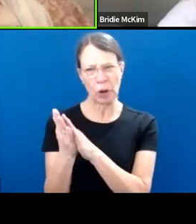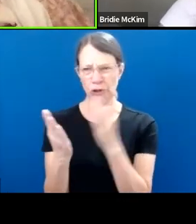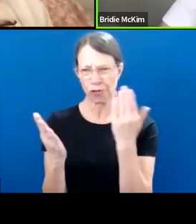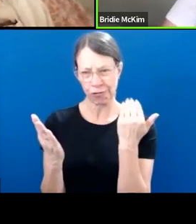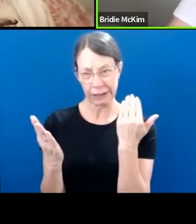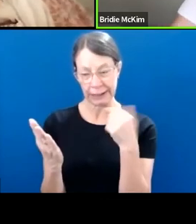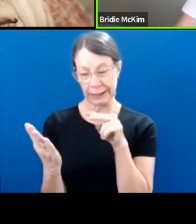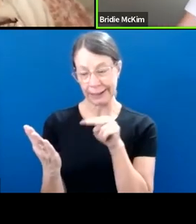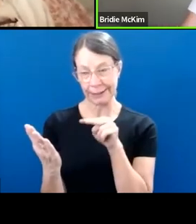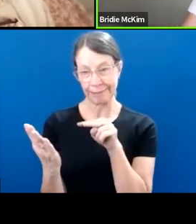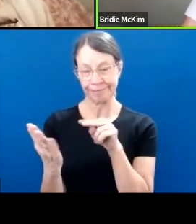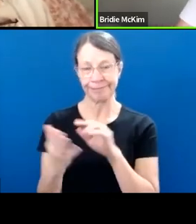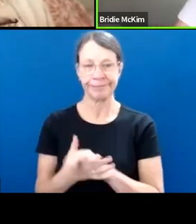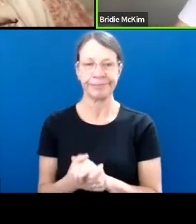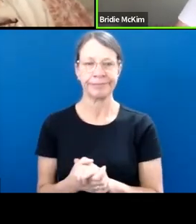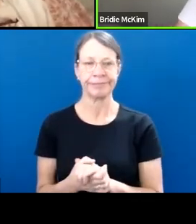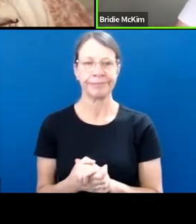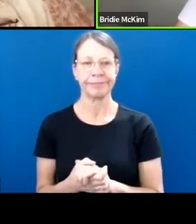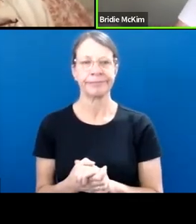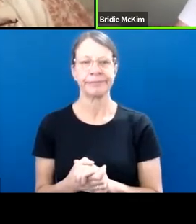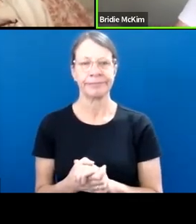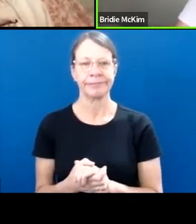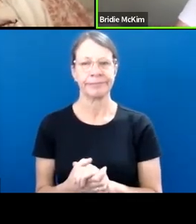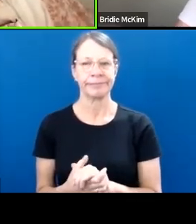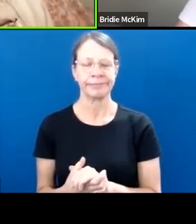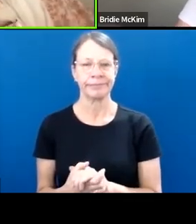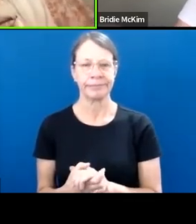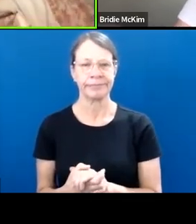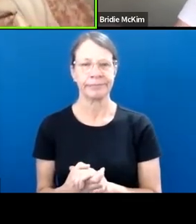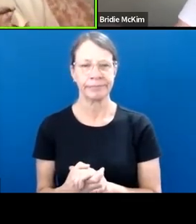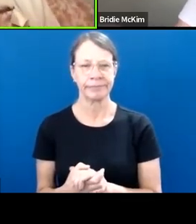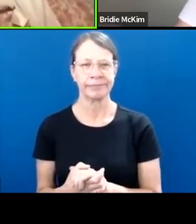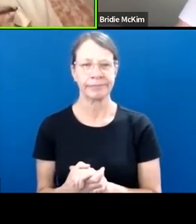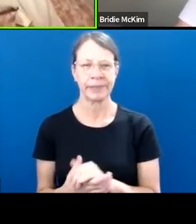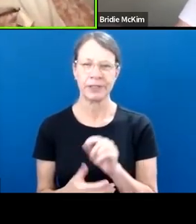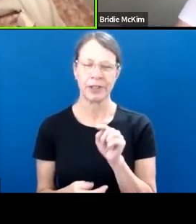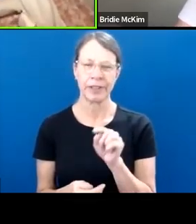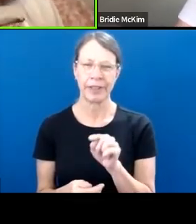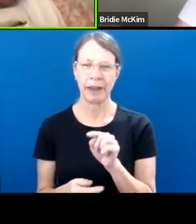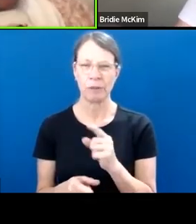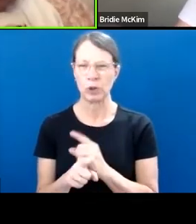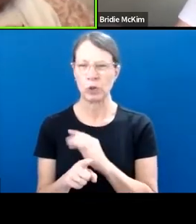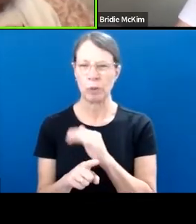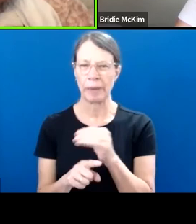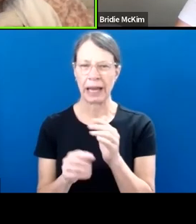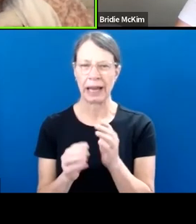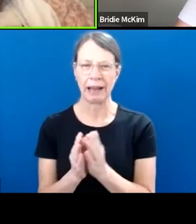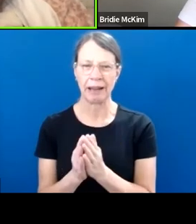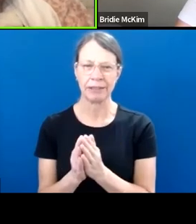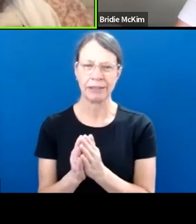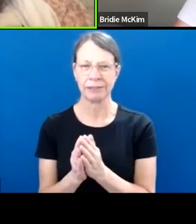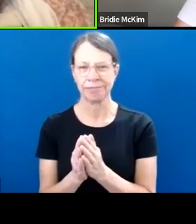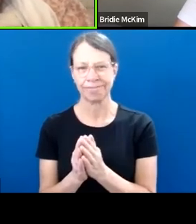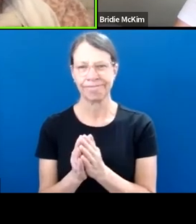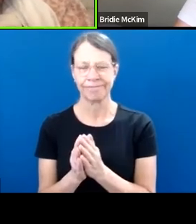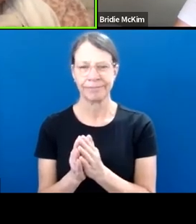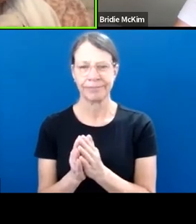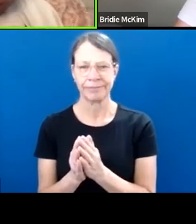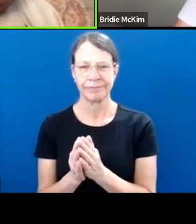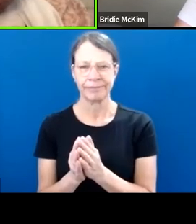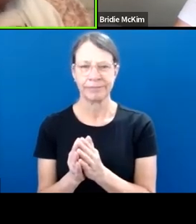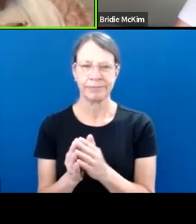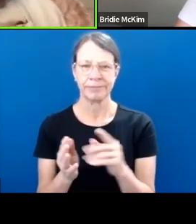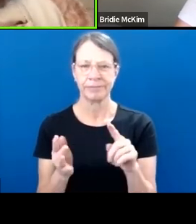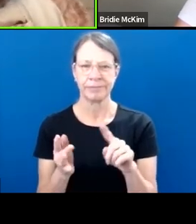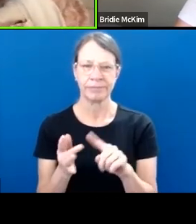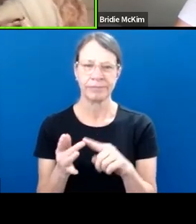day, mm-hmm. Where it was things like, I think on International Day of People with